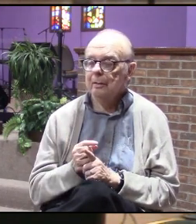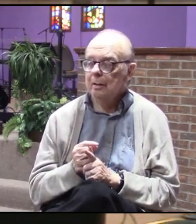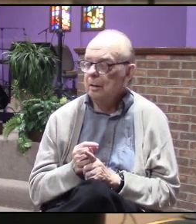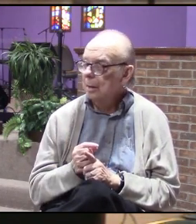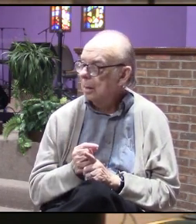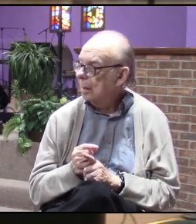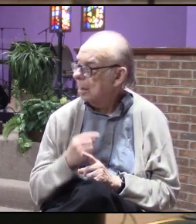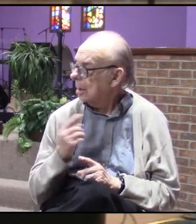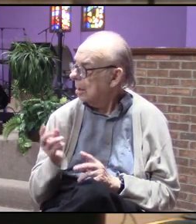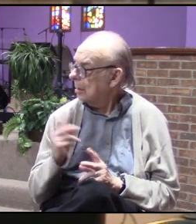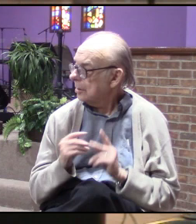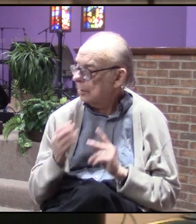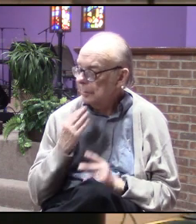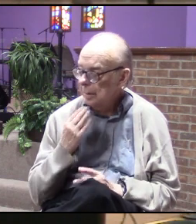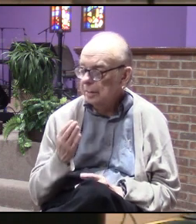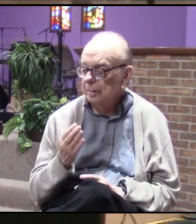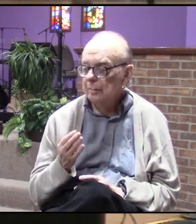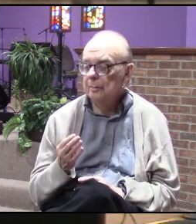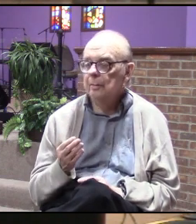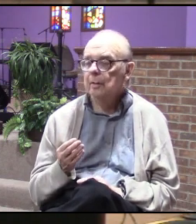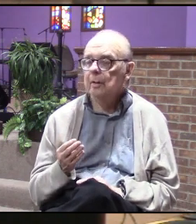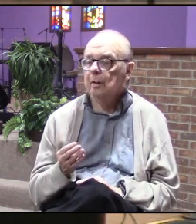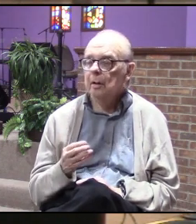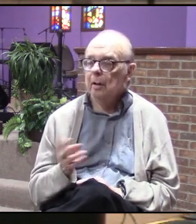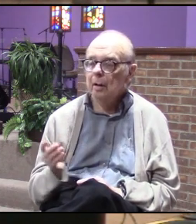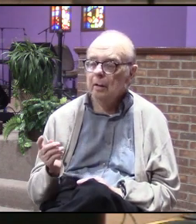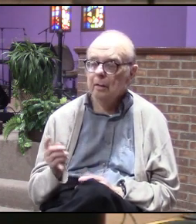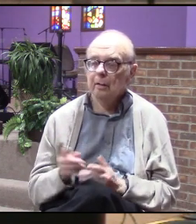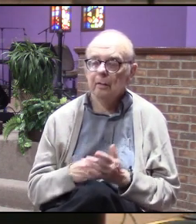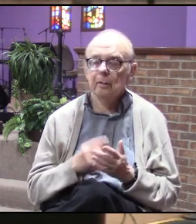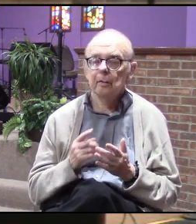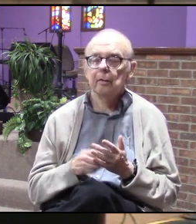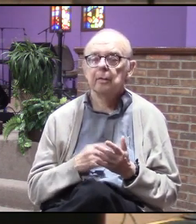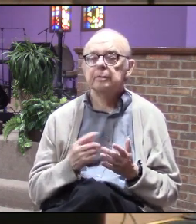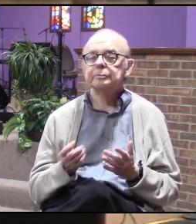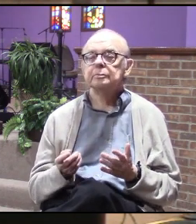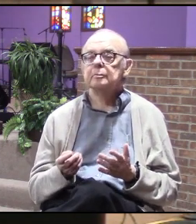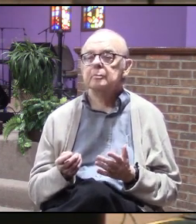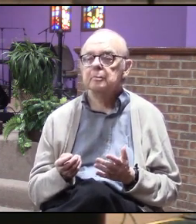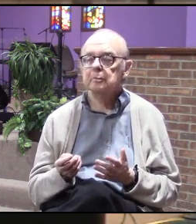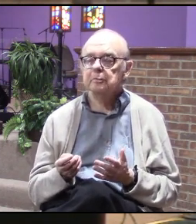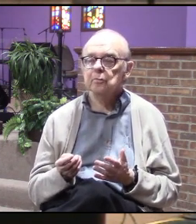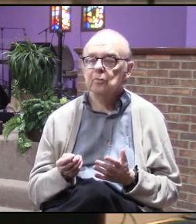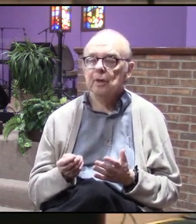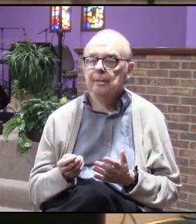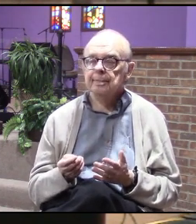And you tell them thank you. And so sometimes